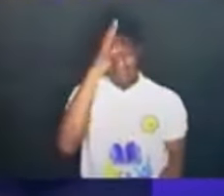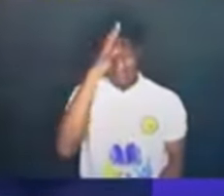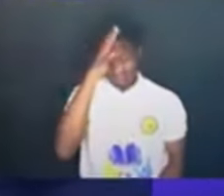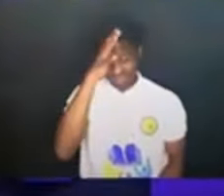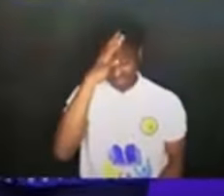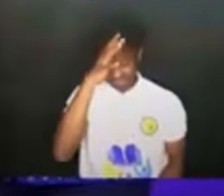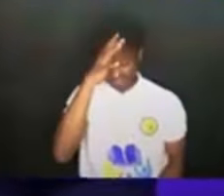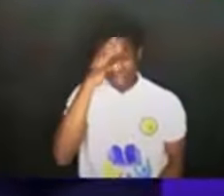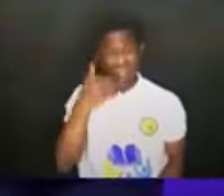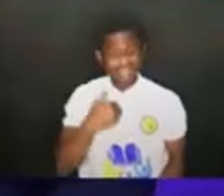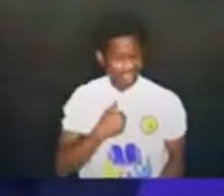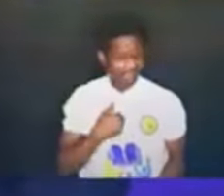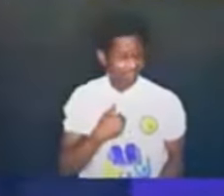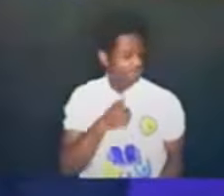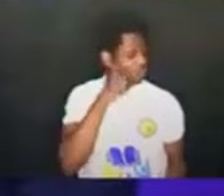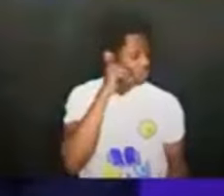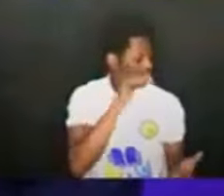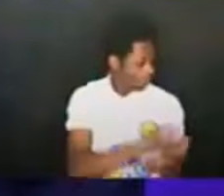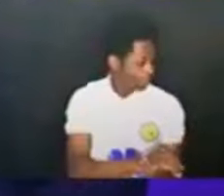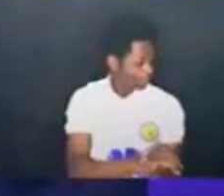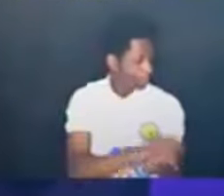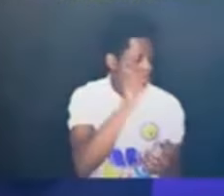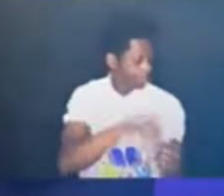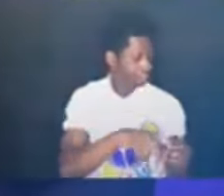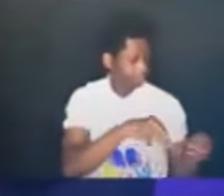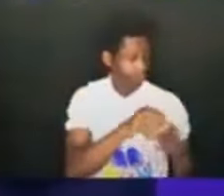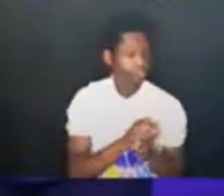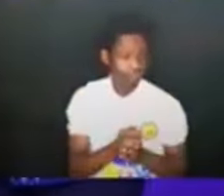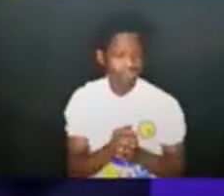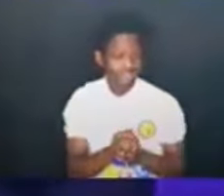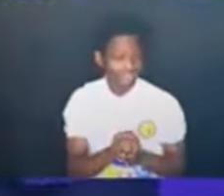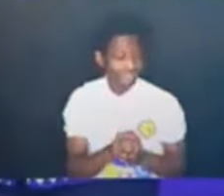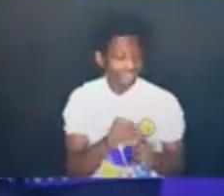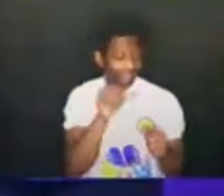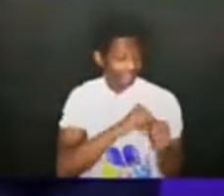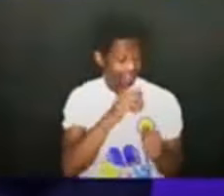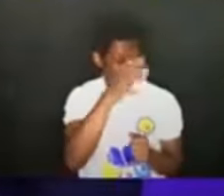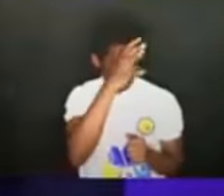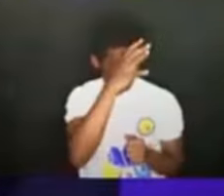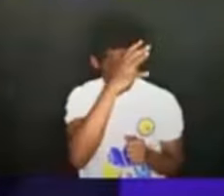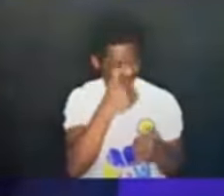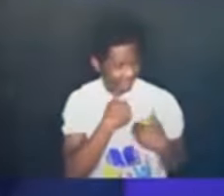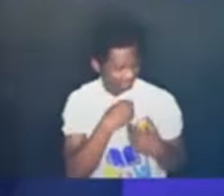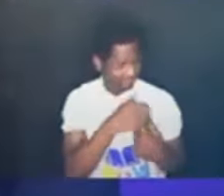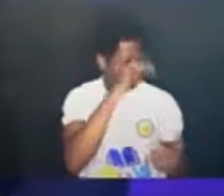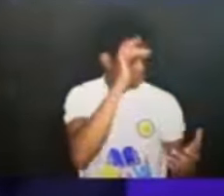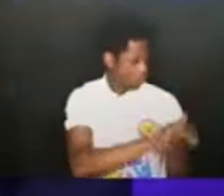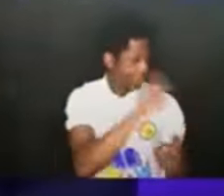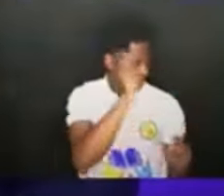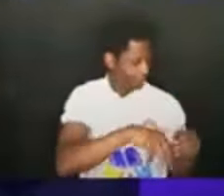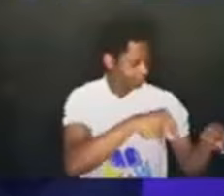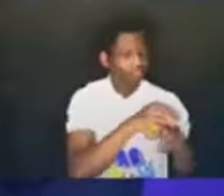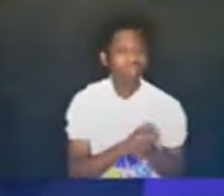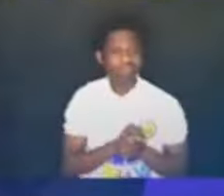Now, I'm saying has a wife to manage. You see, sometimes when young people are